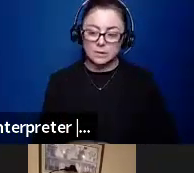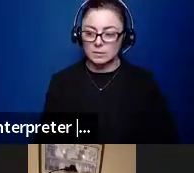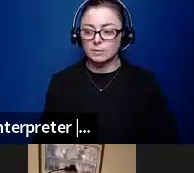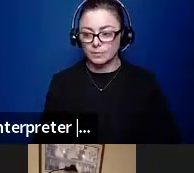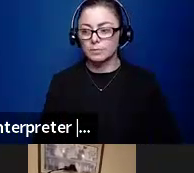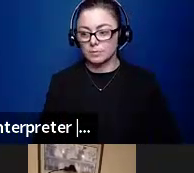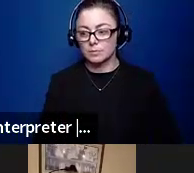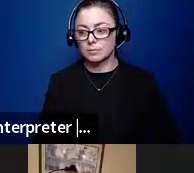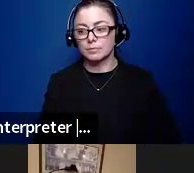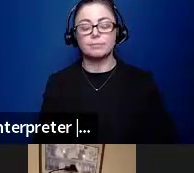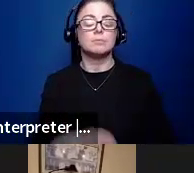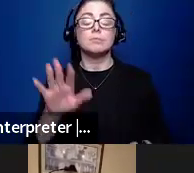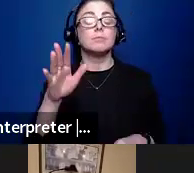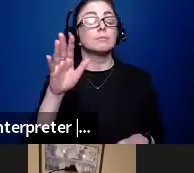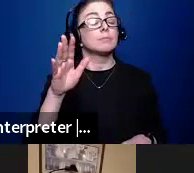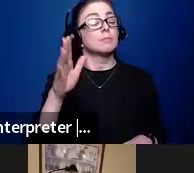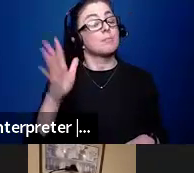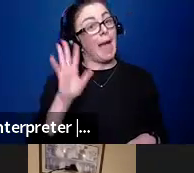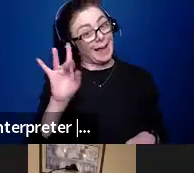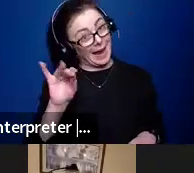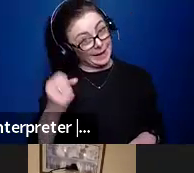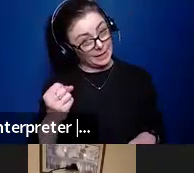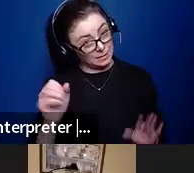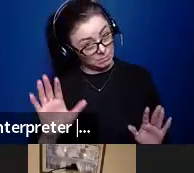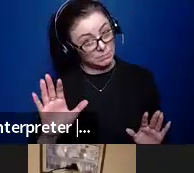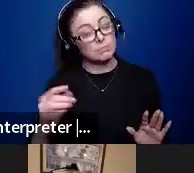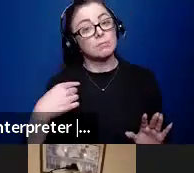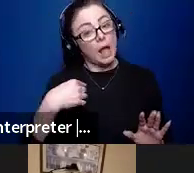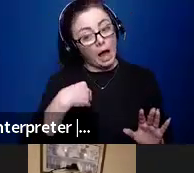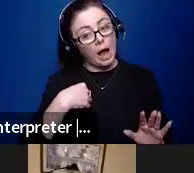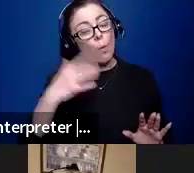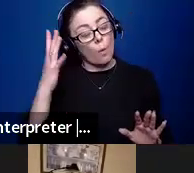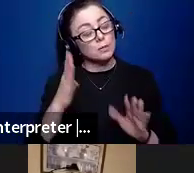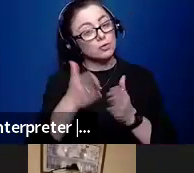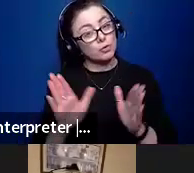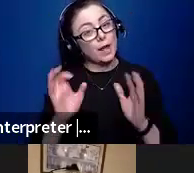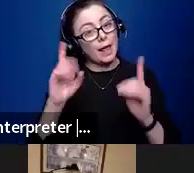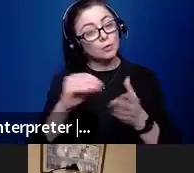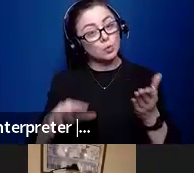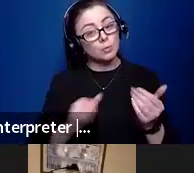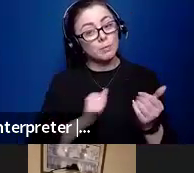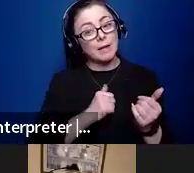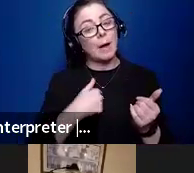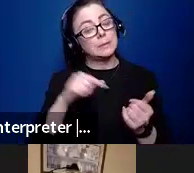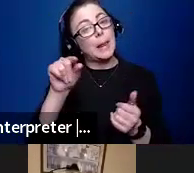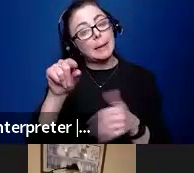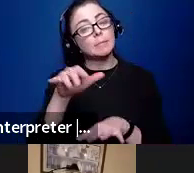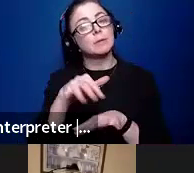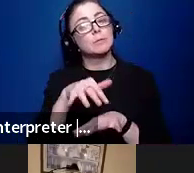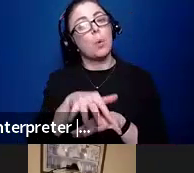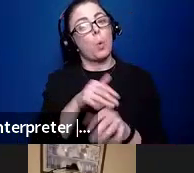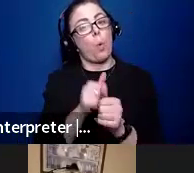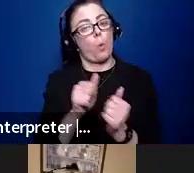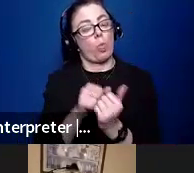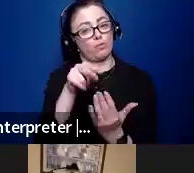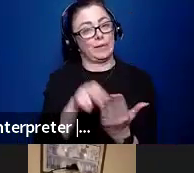know, back in the 80s, I was a gen ed student who was a little slow at reading, and because of the